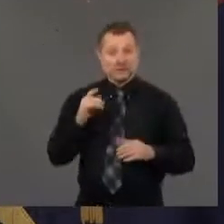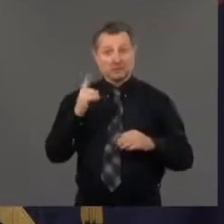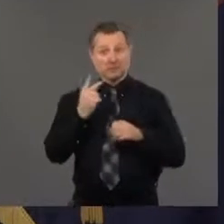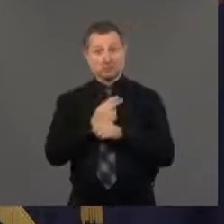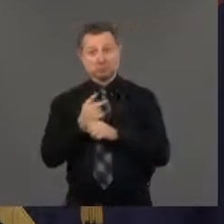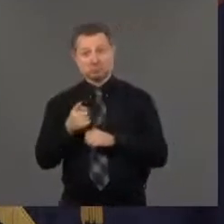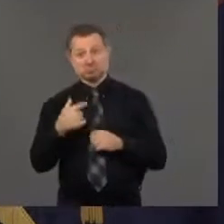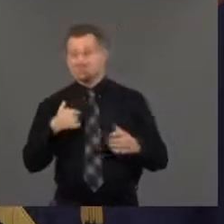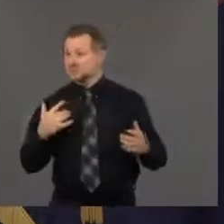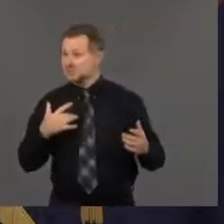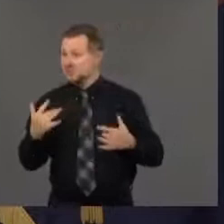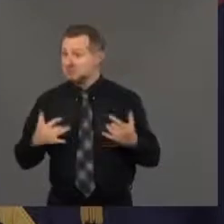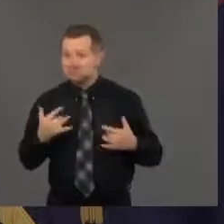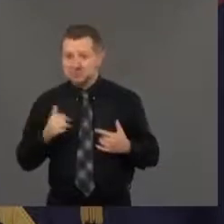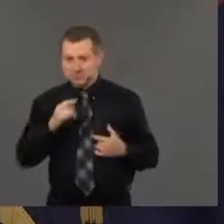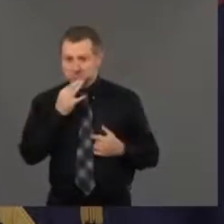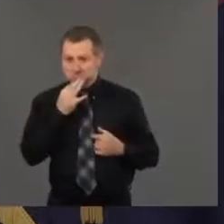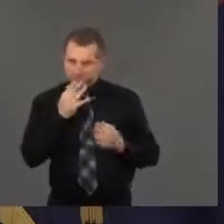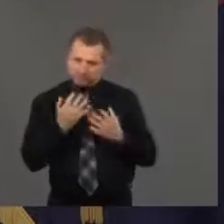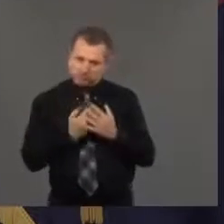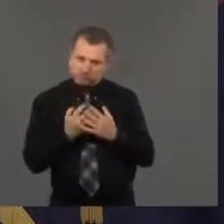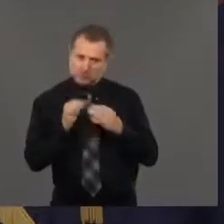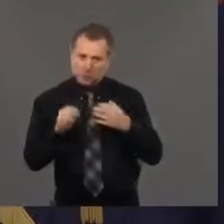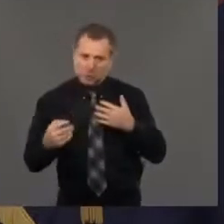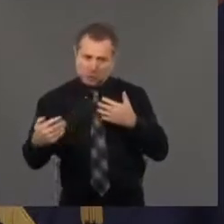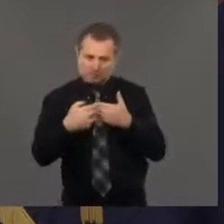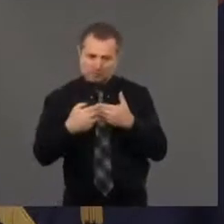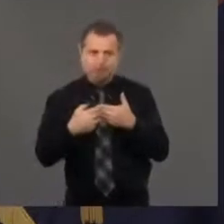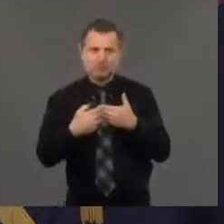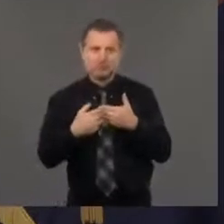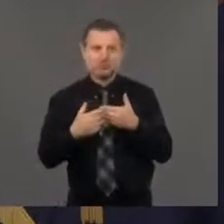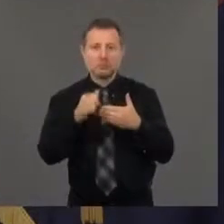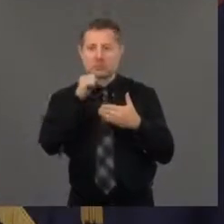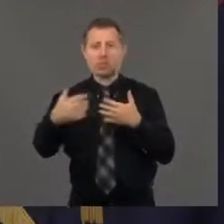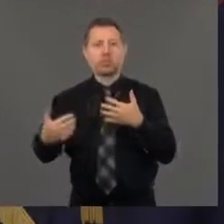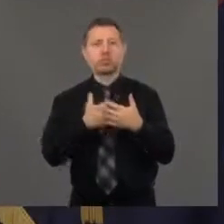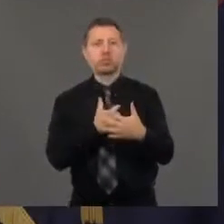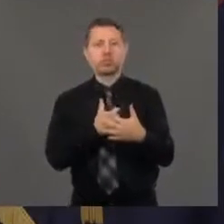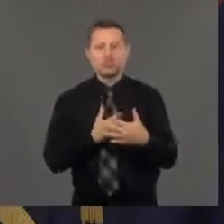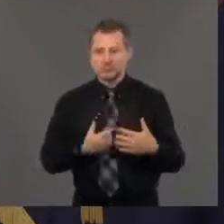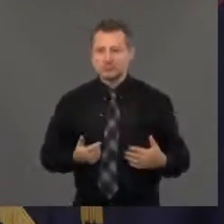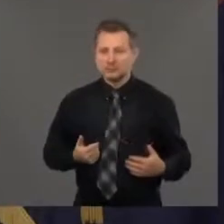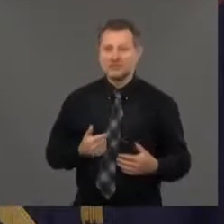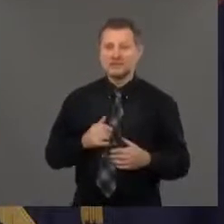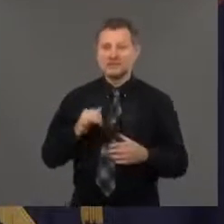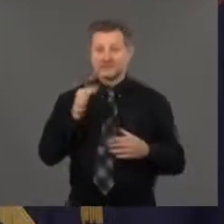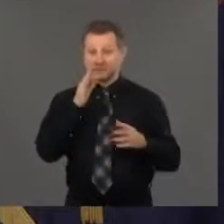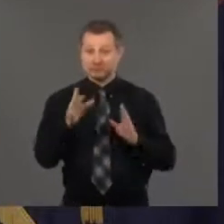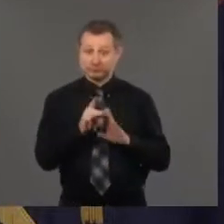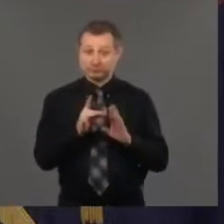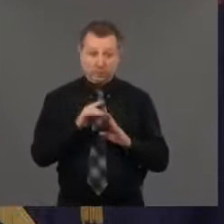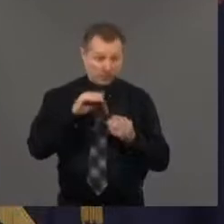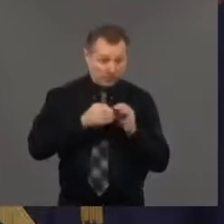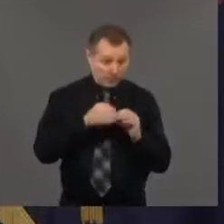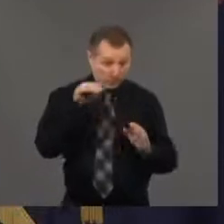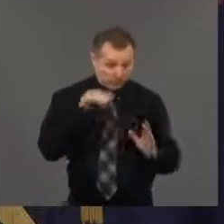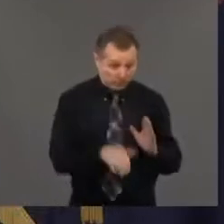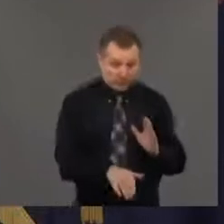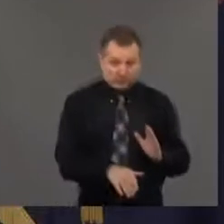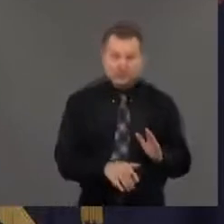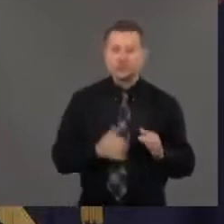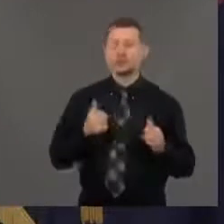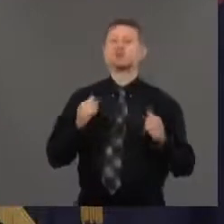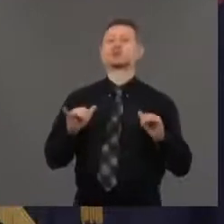the possibility, and we'll see how it goes. If the infection rate stays down, then you're going to